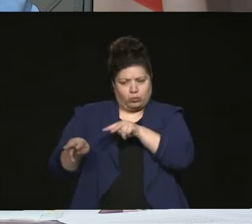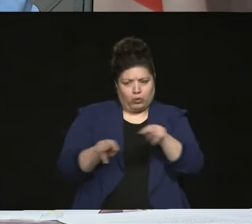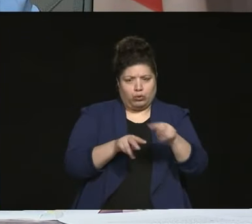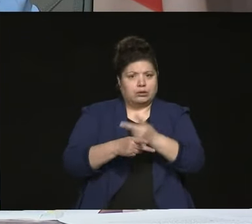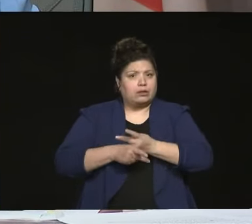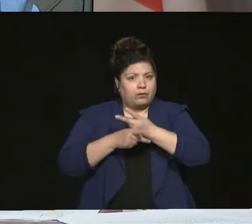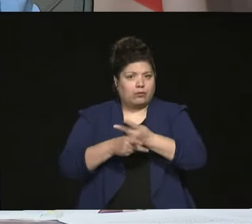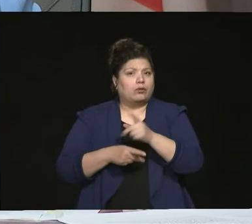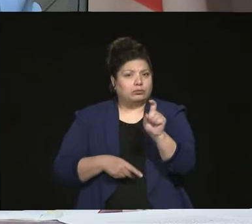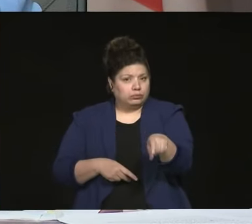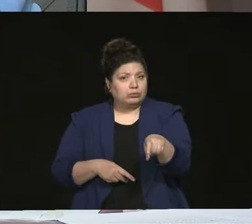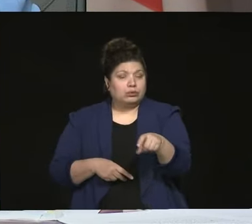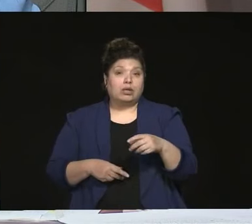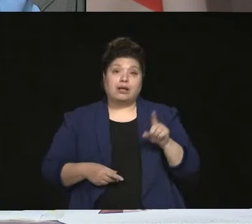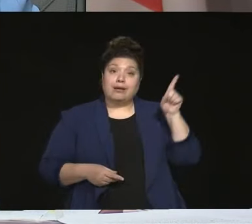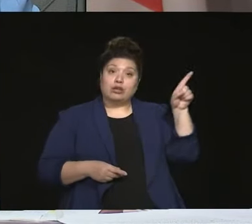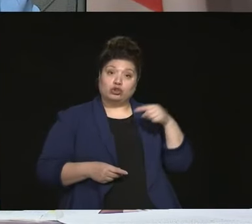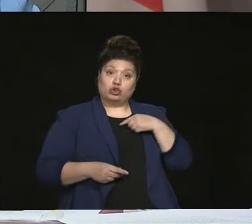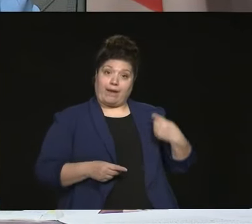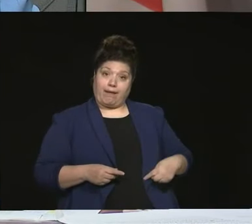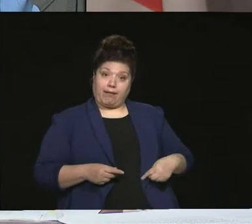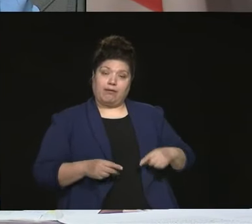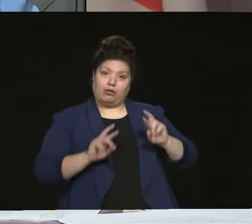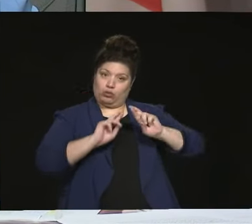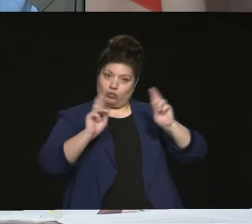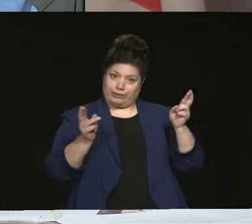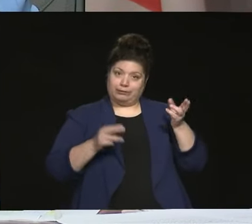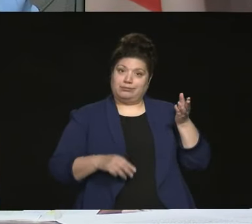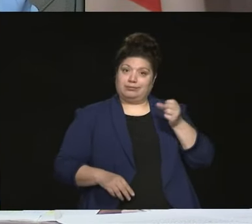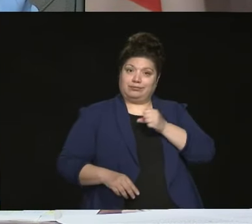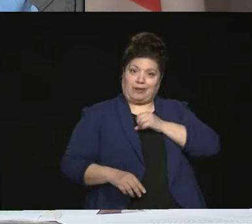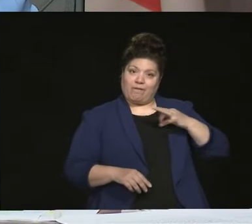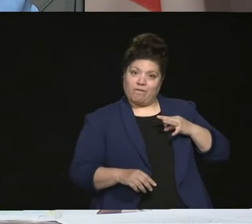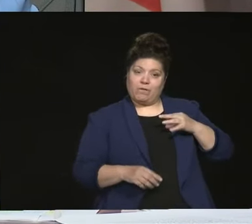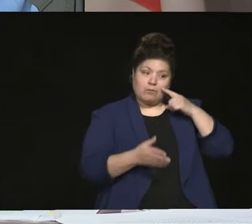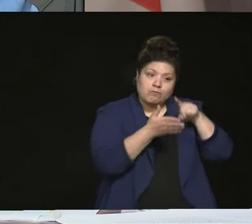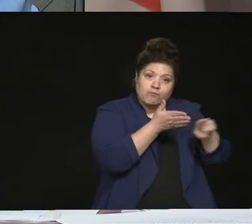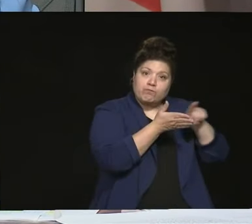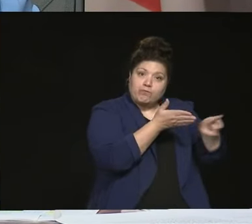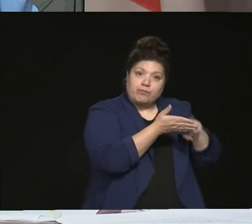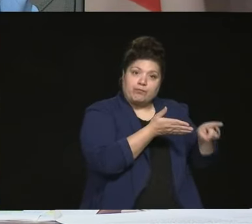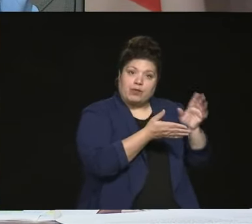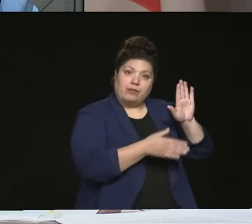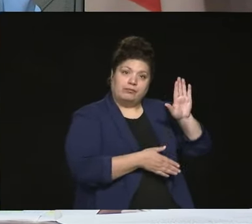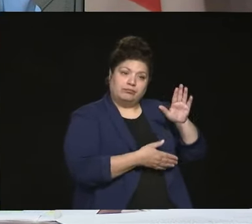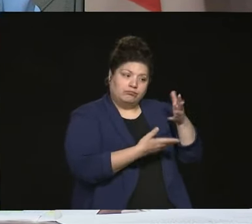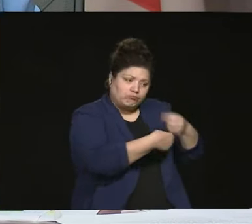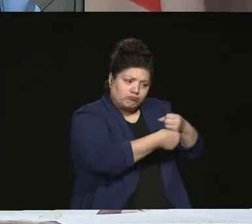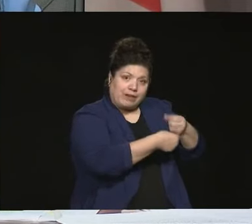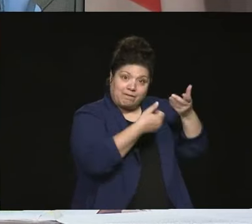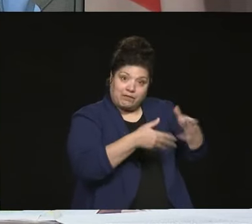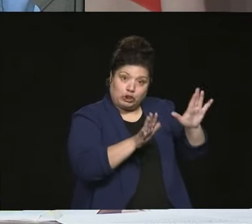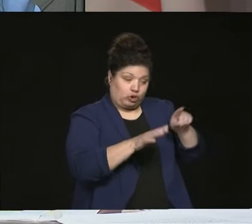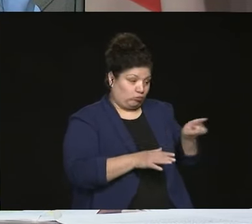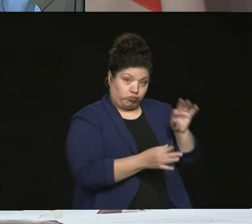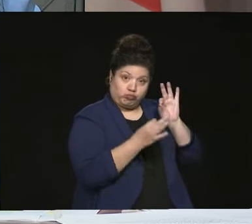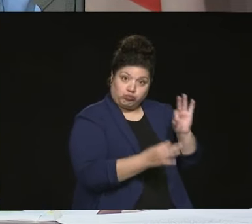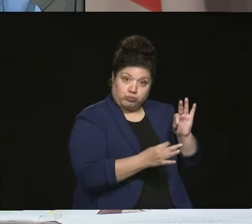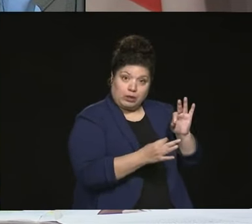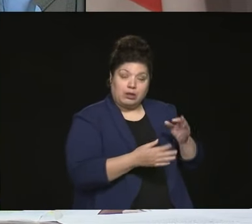make sure to have quality control checks there. And then on the ground in Canada, the Public Health Agency